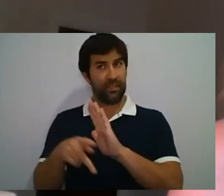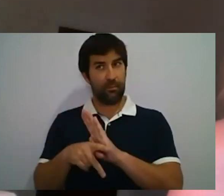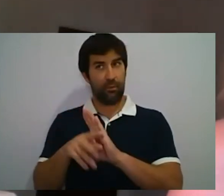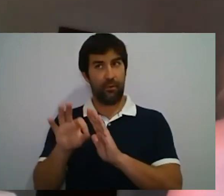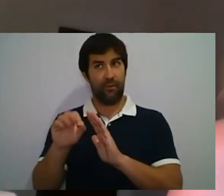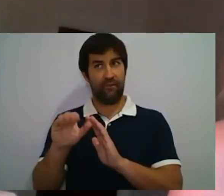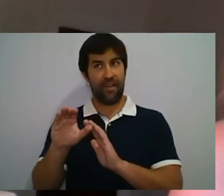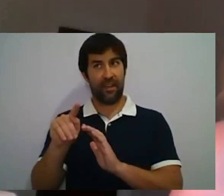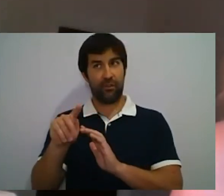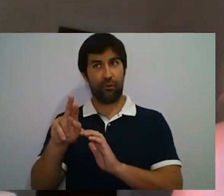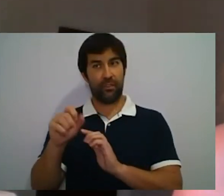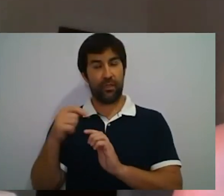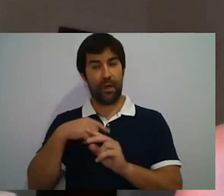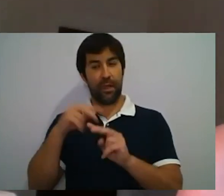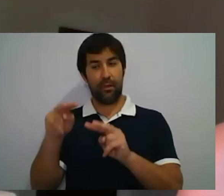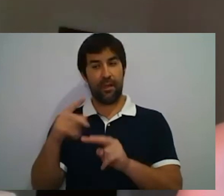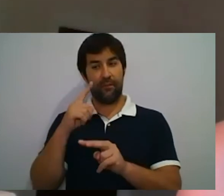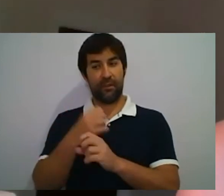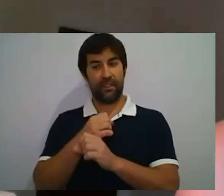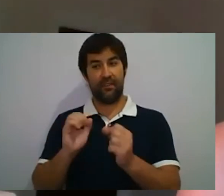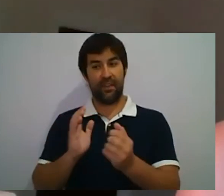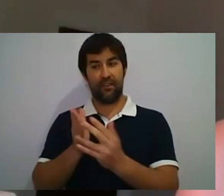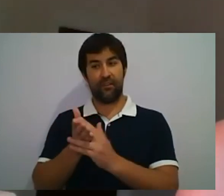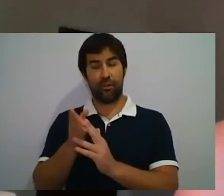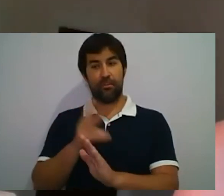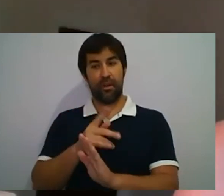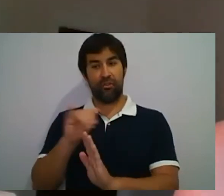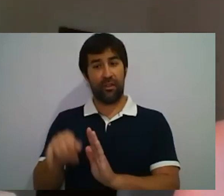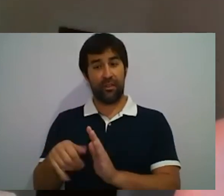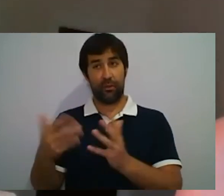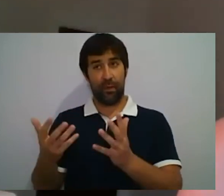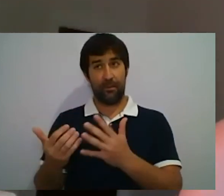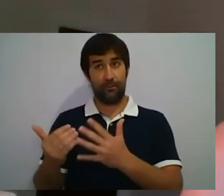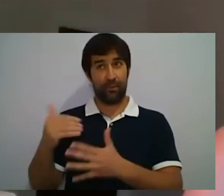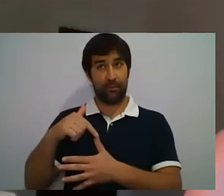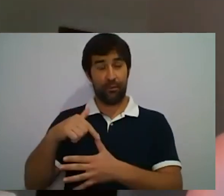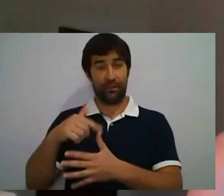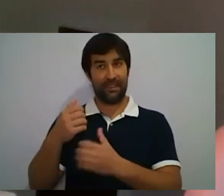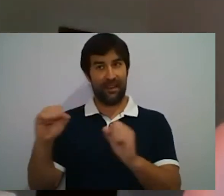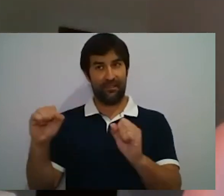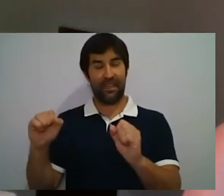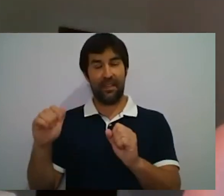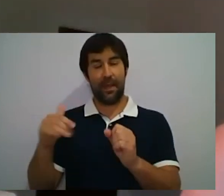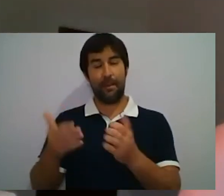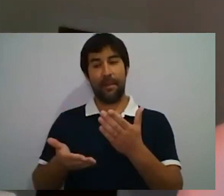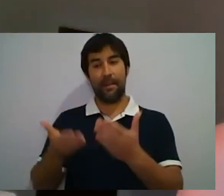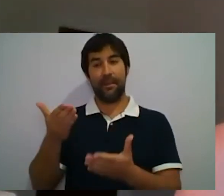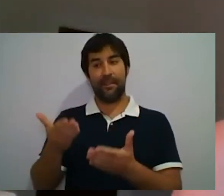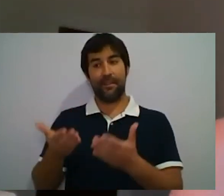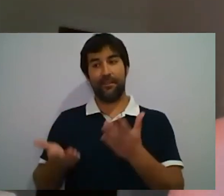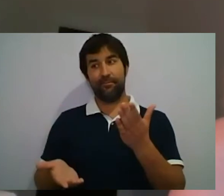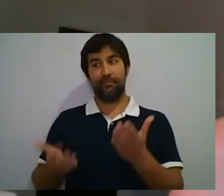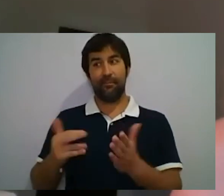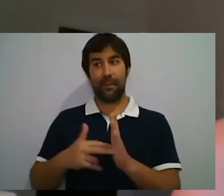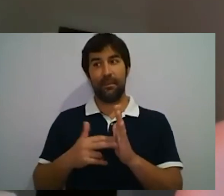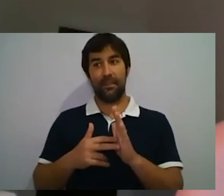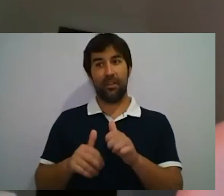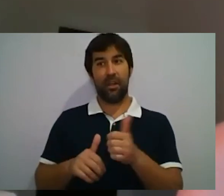a rental car parking lot or the airport parking structure. They're very jarring when you go over them. They're short